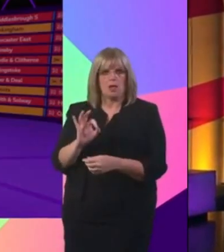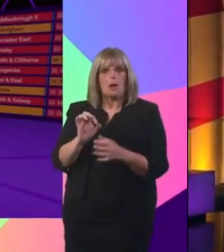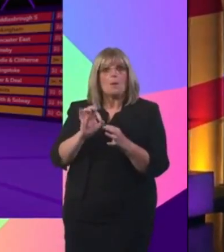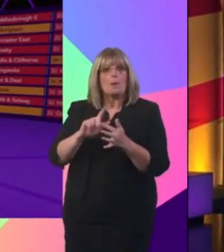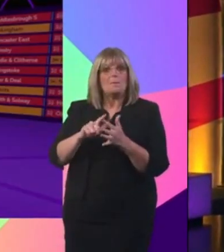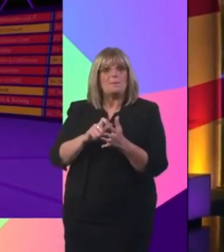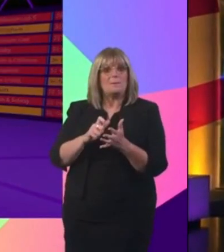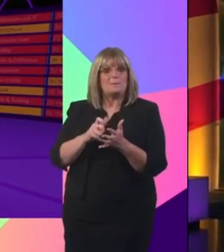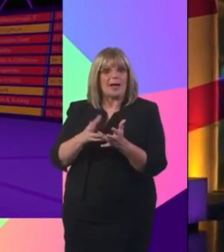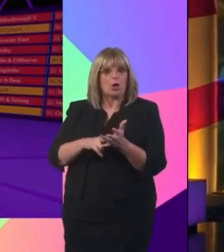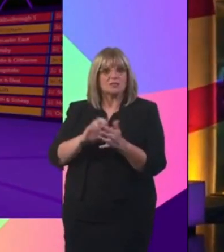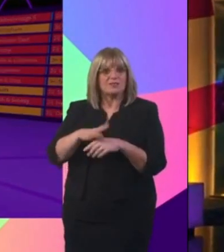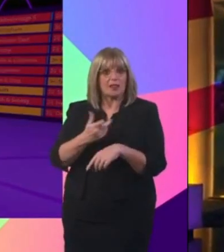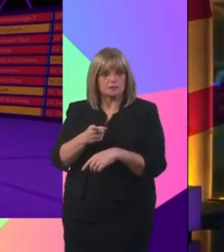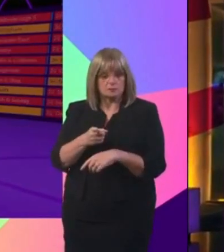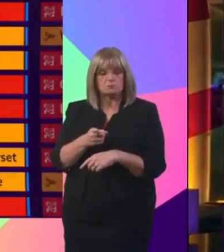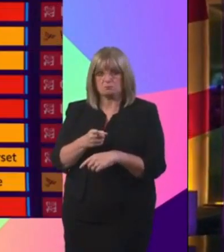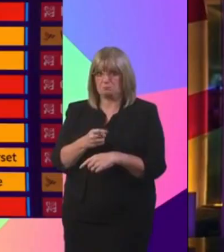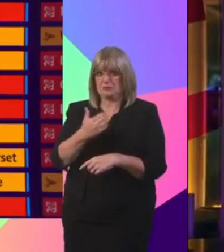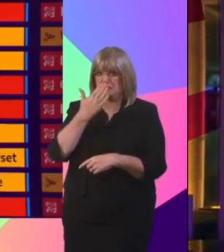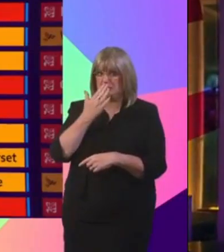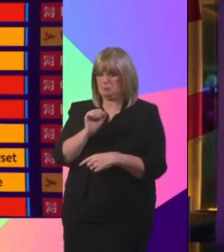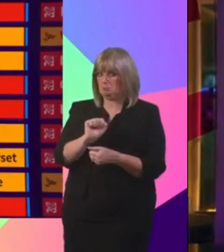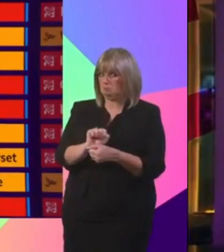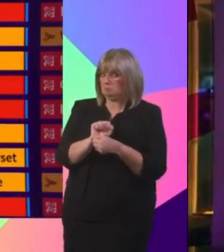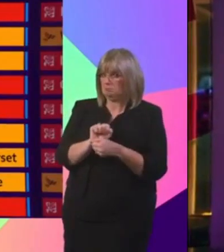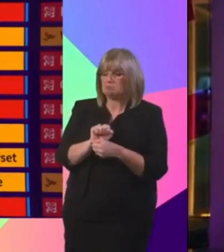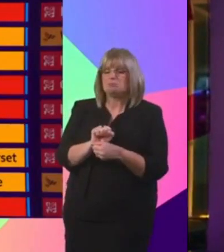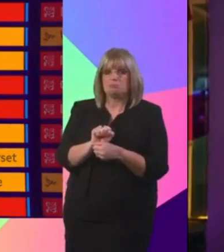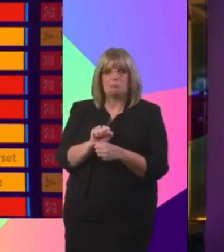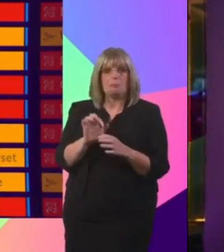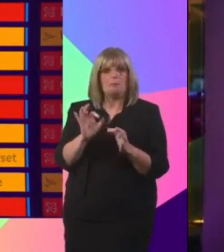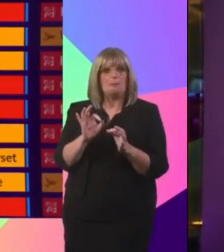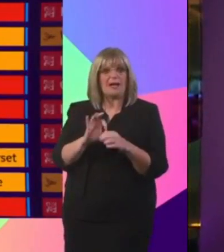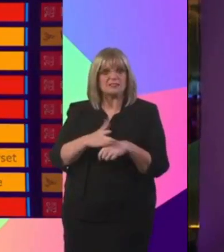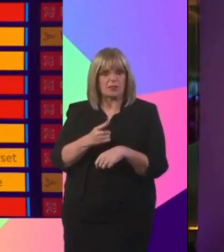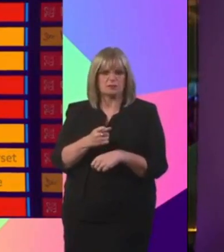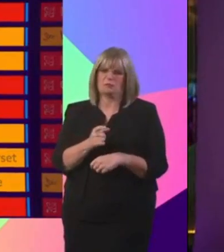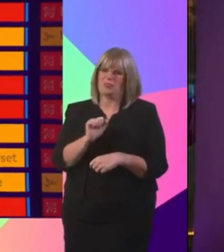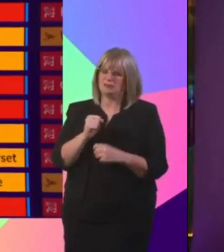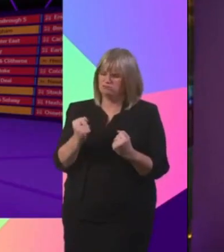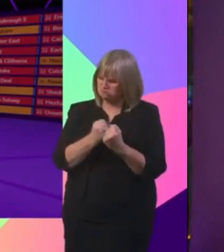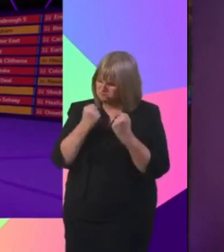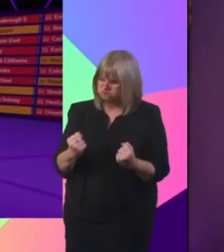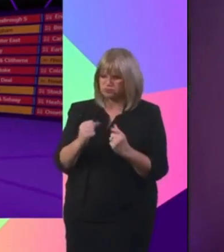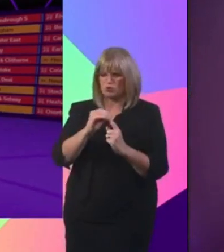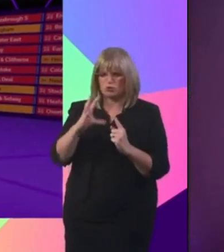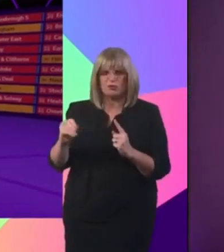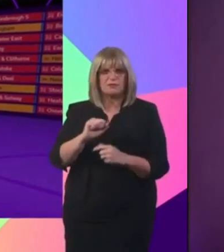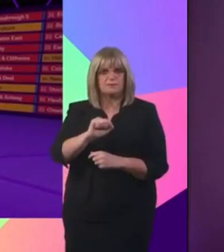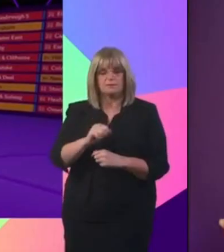the UK, France, Germany, Italy, just about everywhere. And what about that Gangnam Style dance